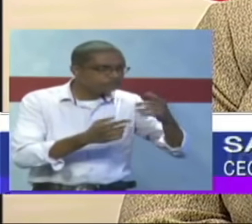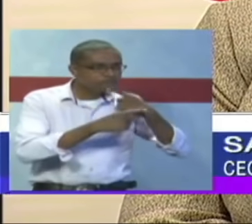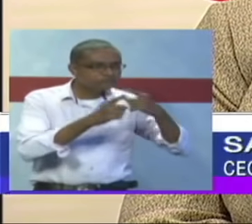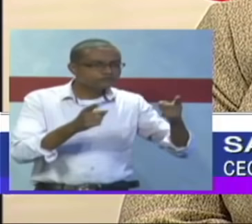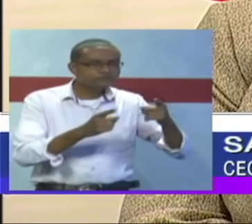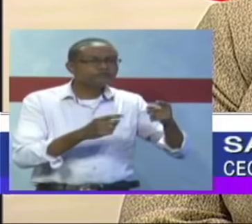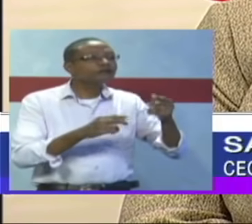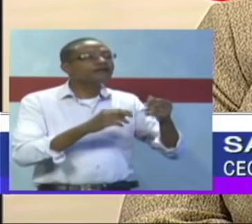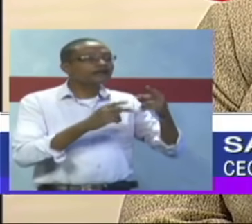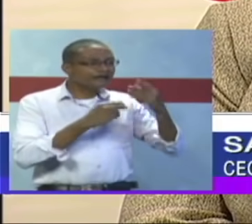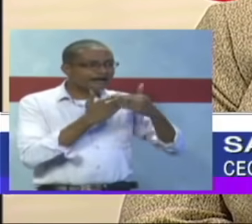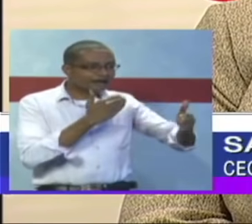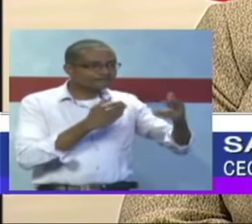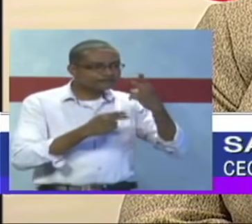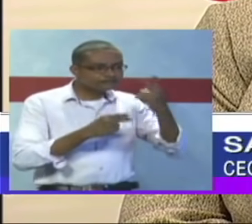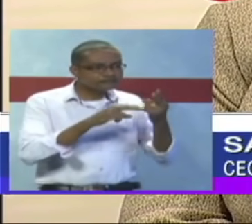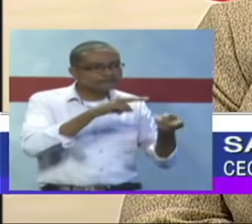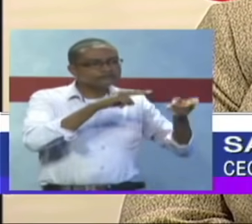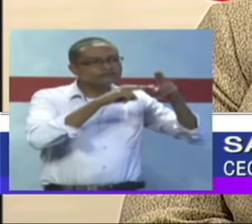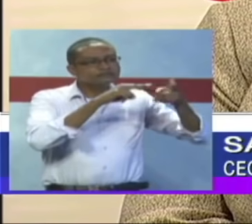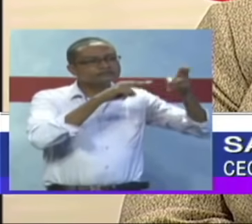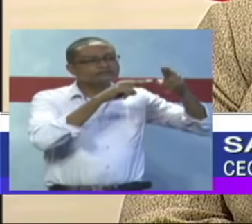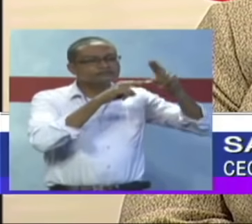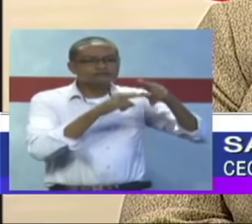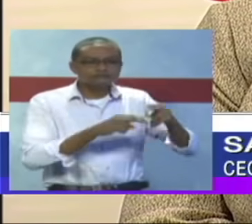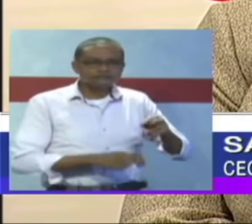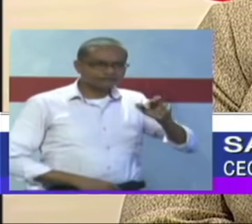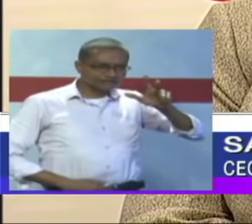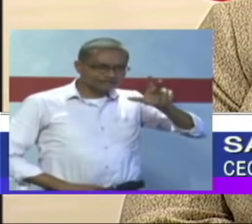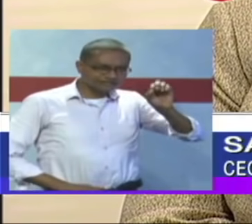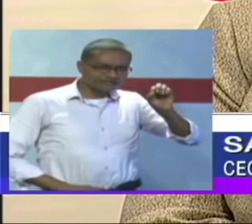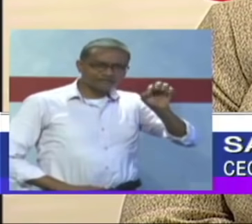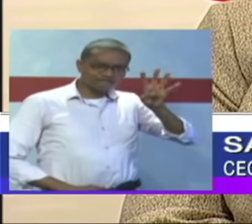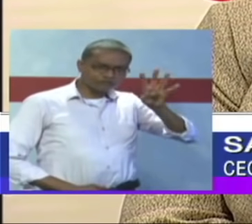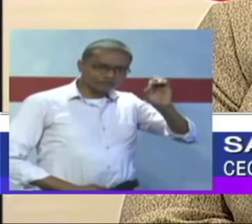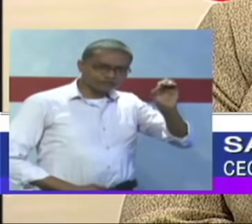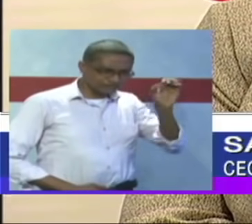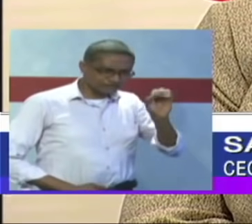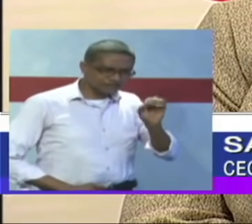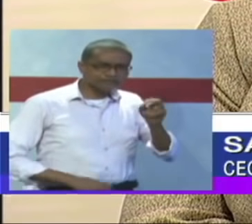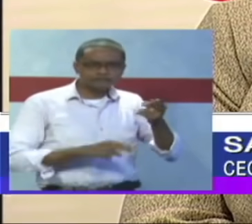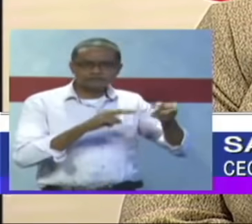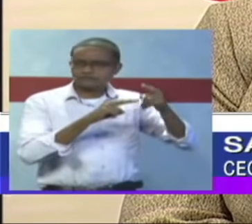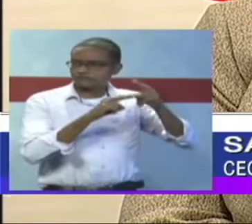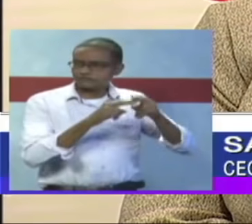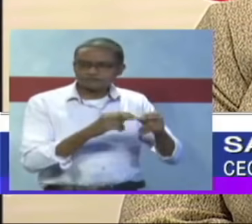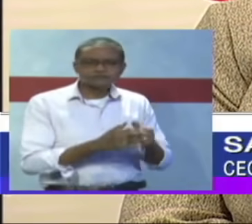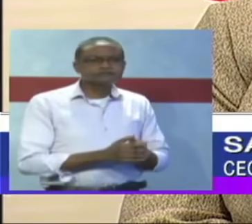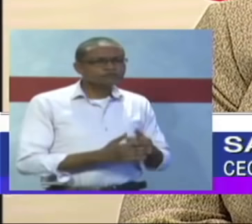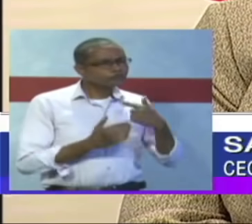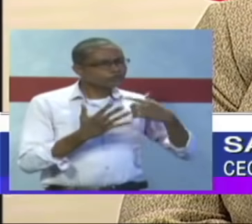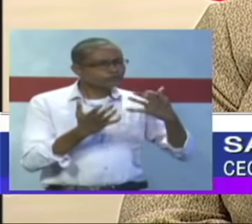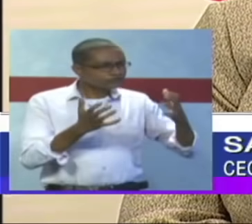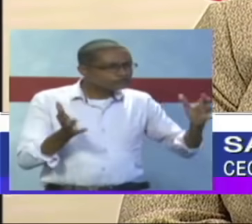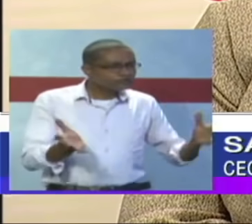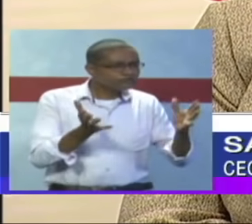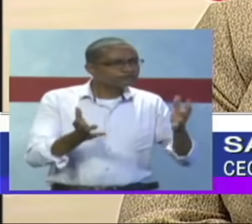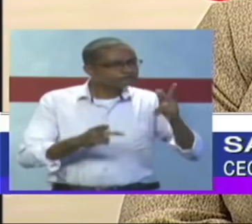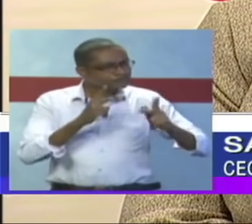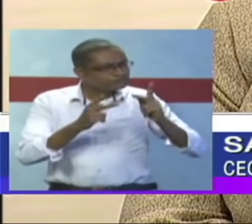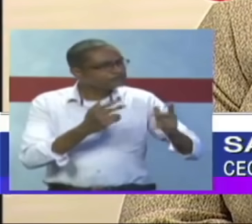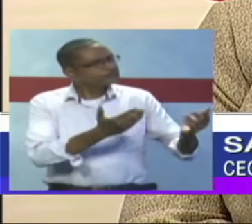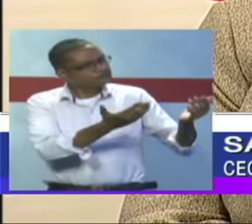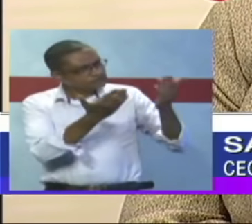a 40 to 50% increase. And we are thankful for that because we want to encourage persons to continue to come and get their